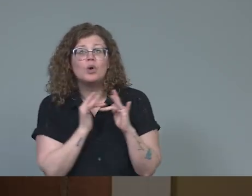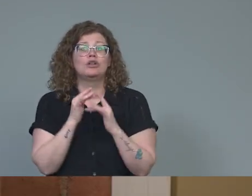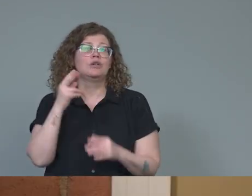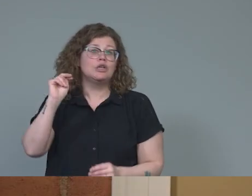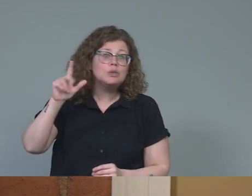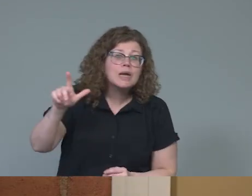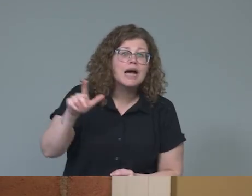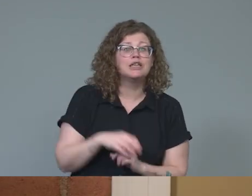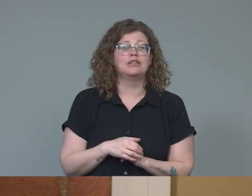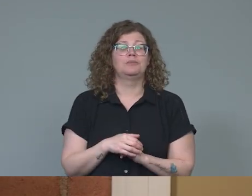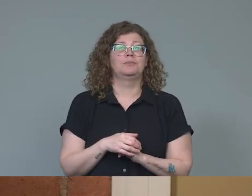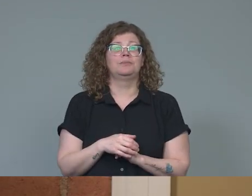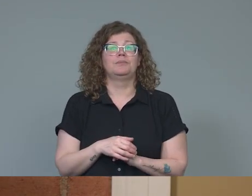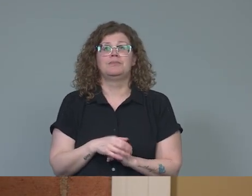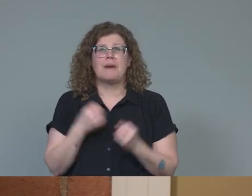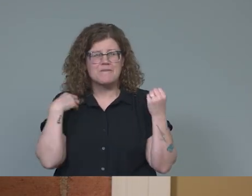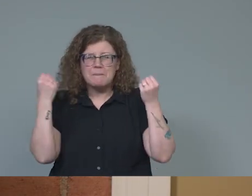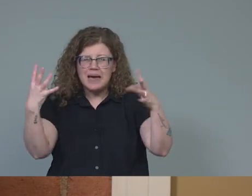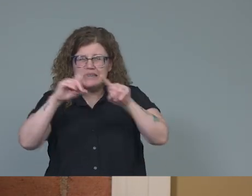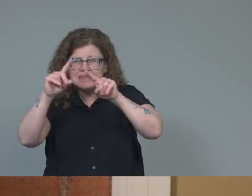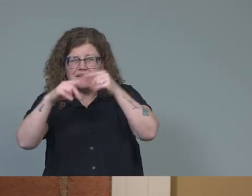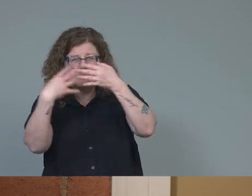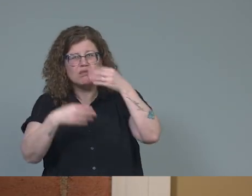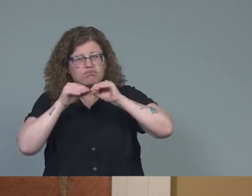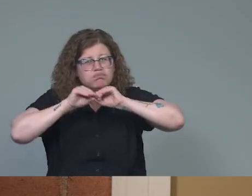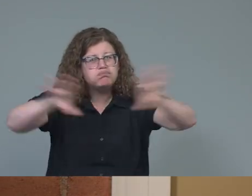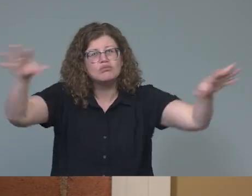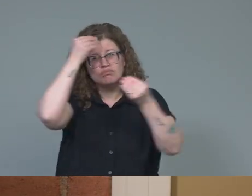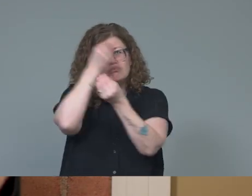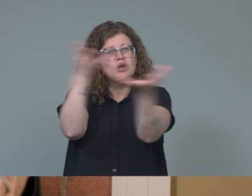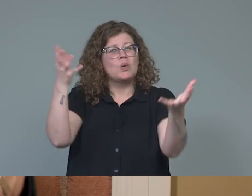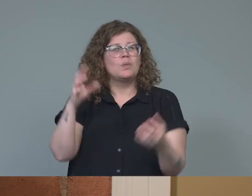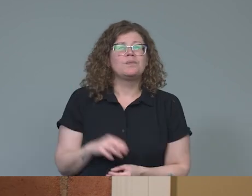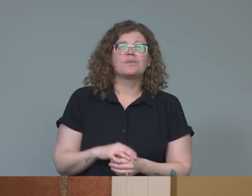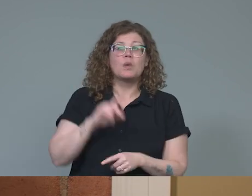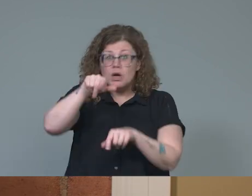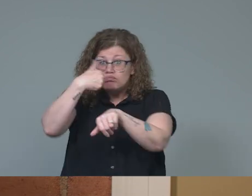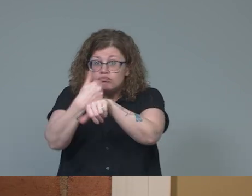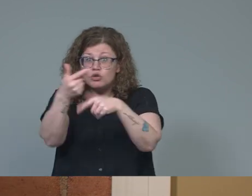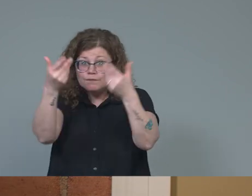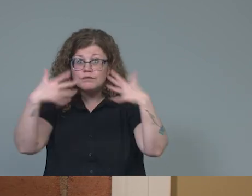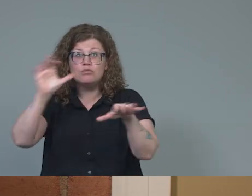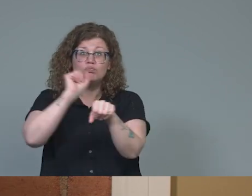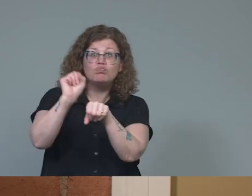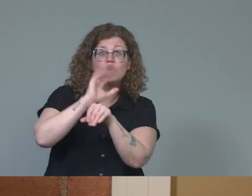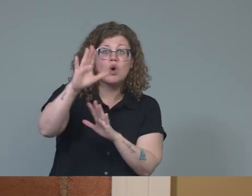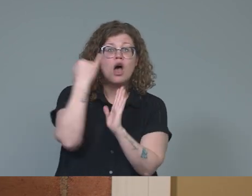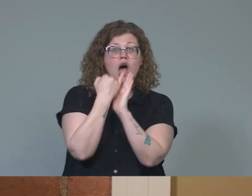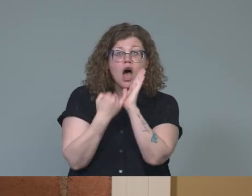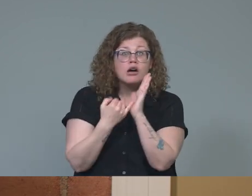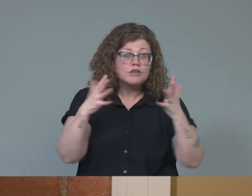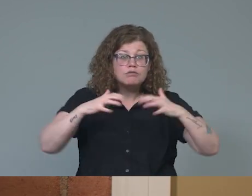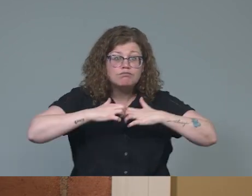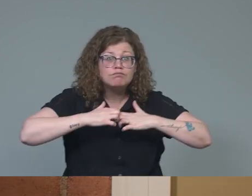So when you've completed a project and it's in the ground and everybody's really happy about it and they've had the celebration, the stories are really good and the buzz is really